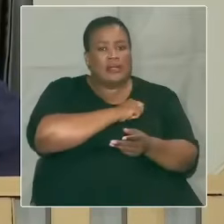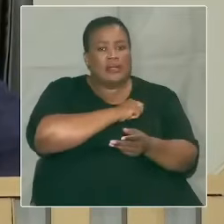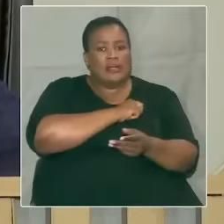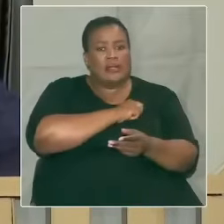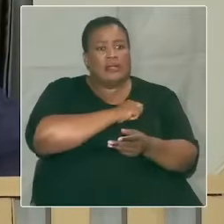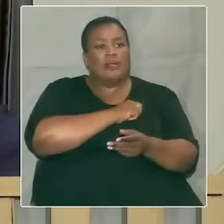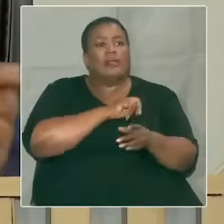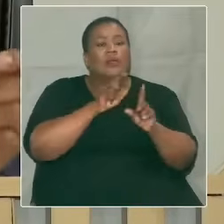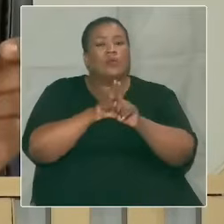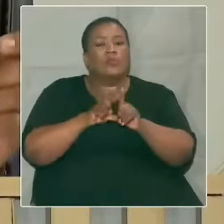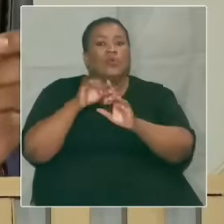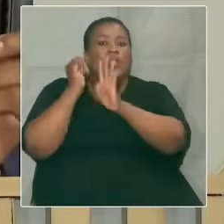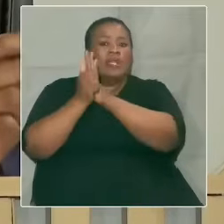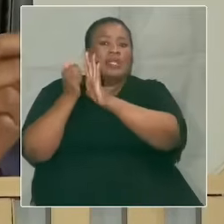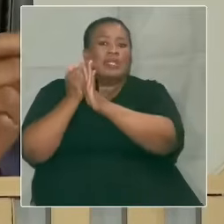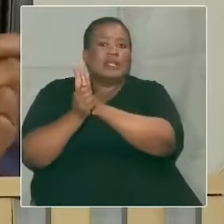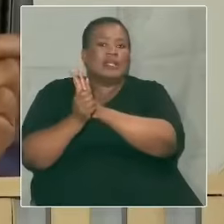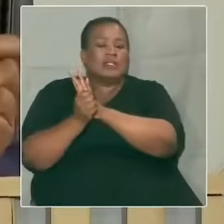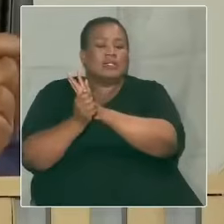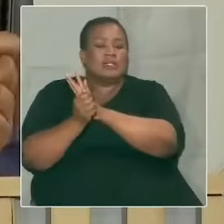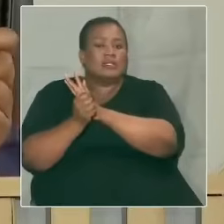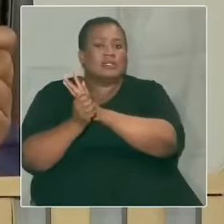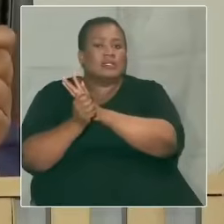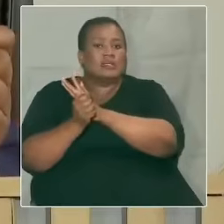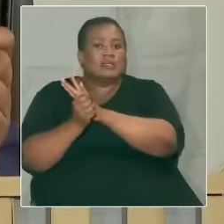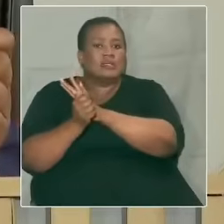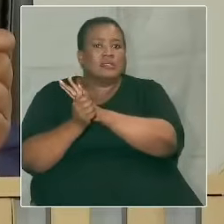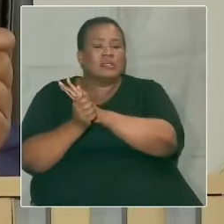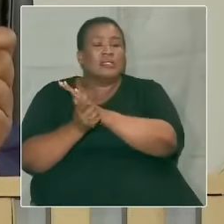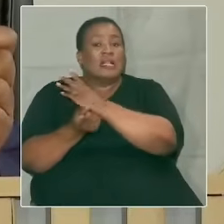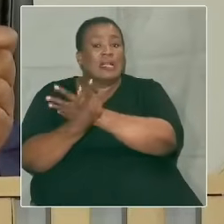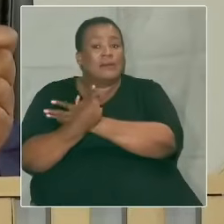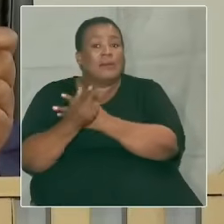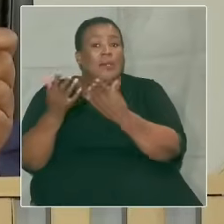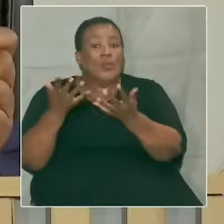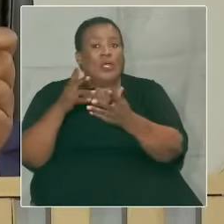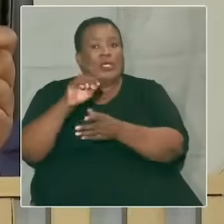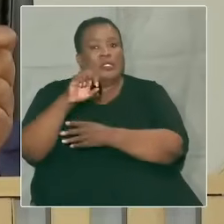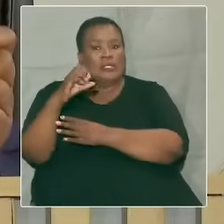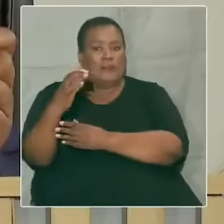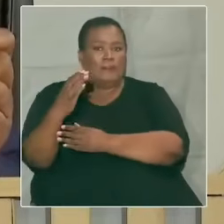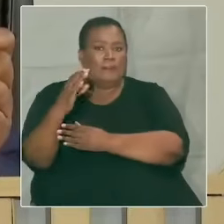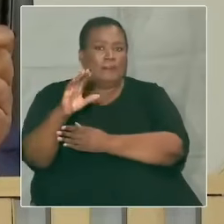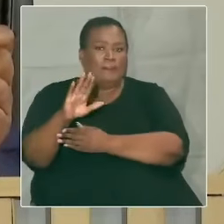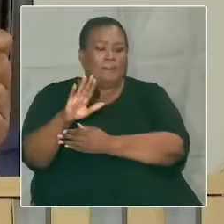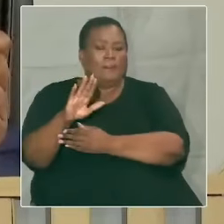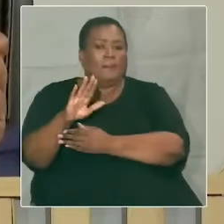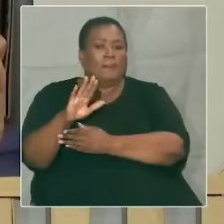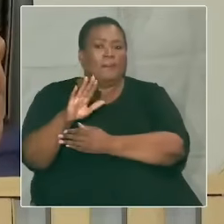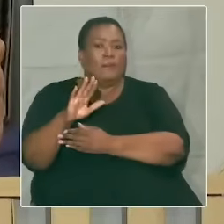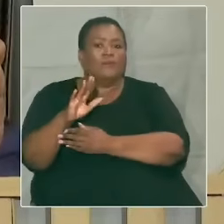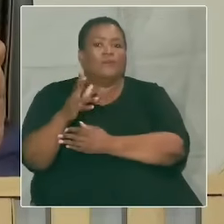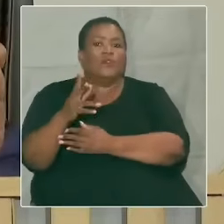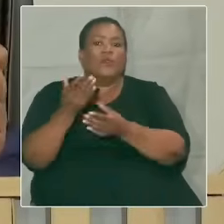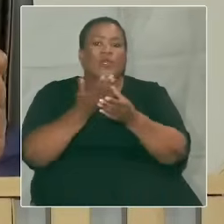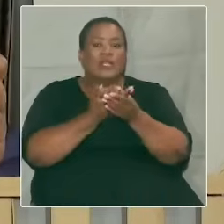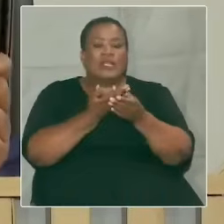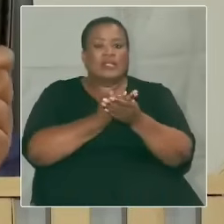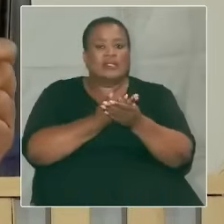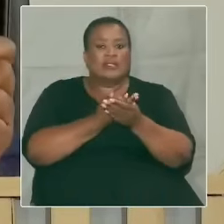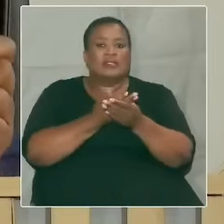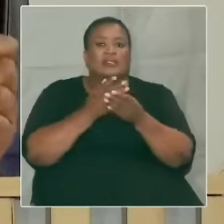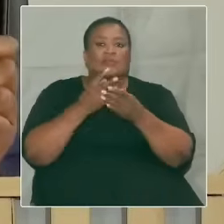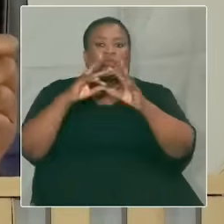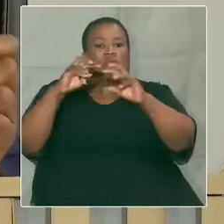also in the killings in the Eastern Cape, the investigated cases at the Fort